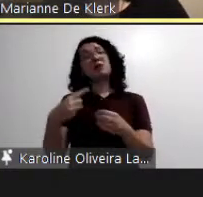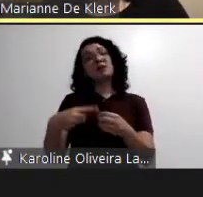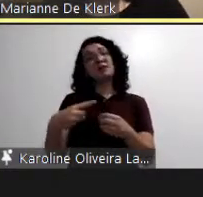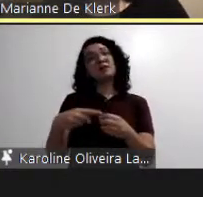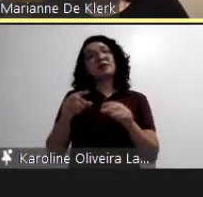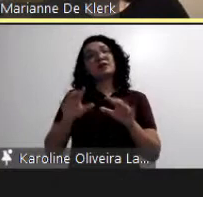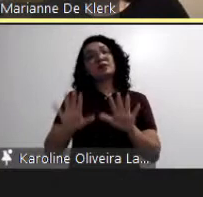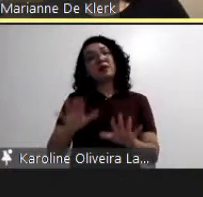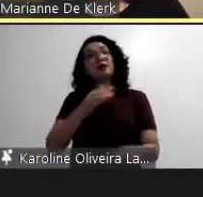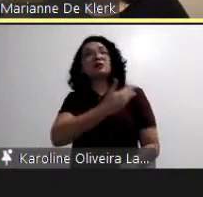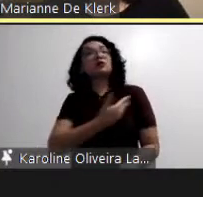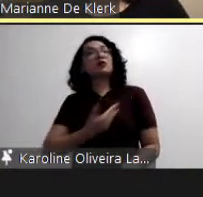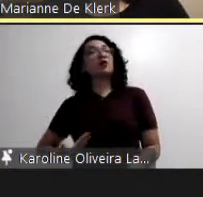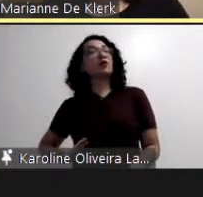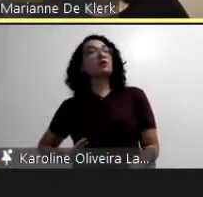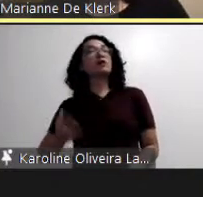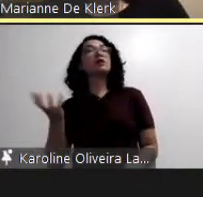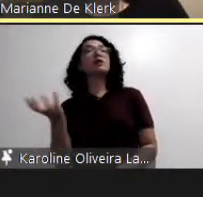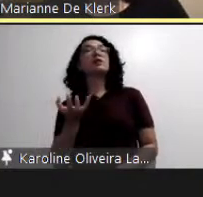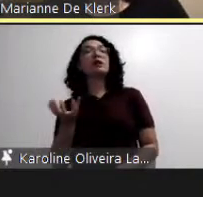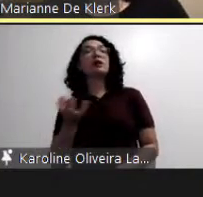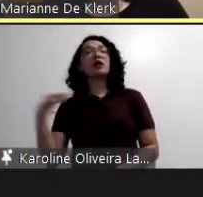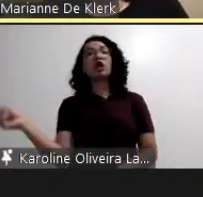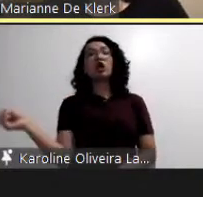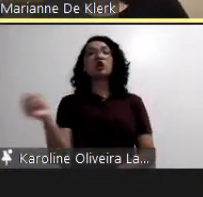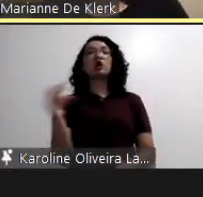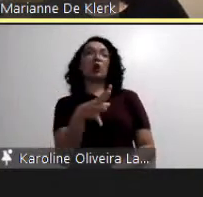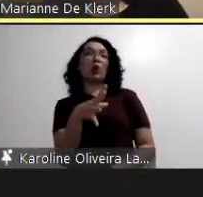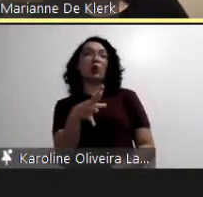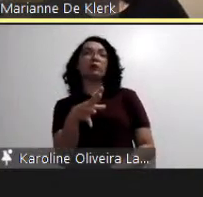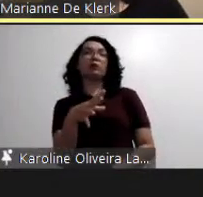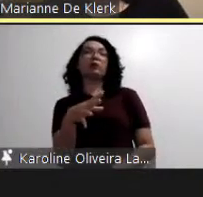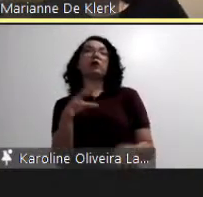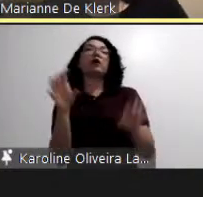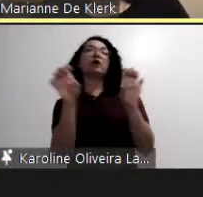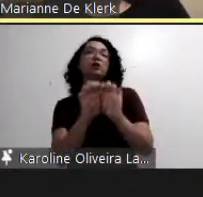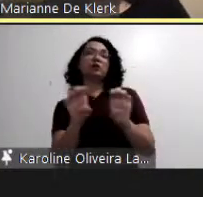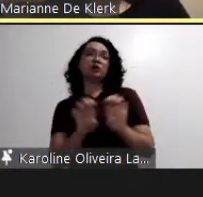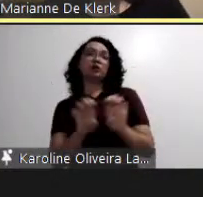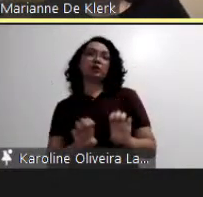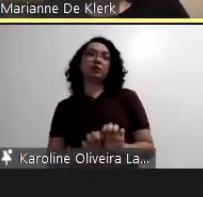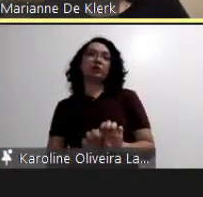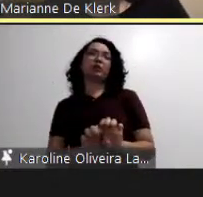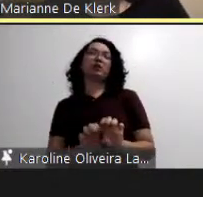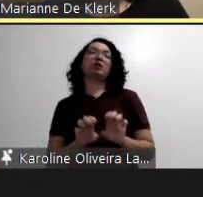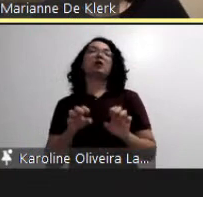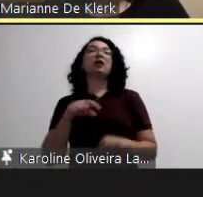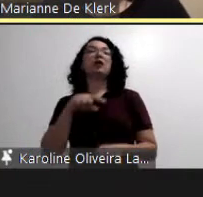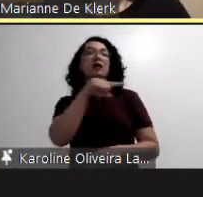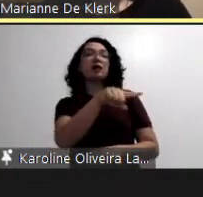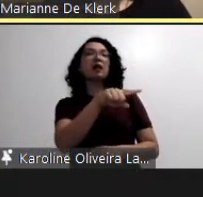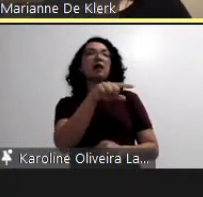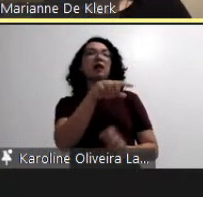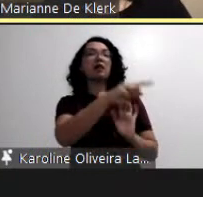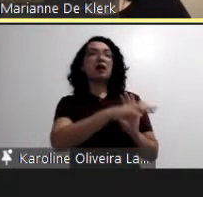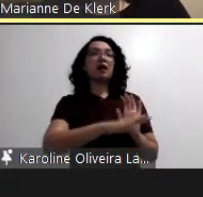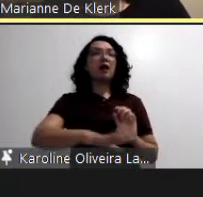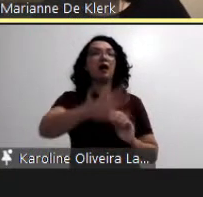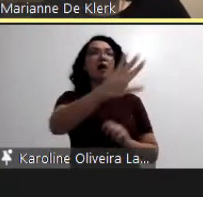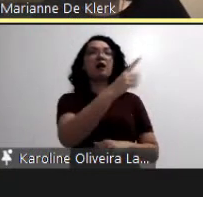on Marabastad, the black area, which would have been completely demolished. Thank goodness this was never implemented.